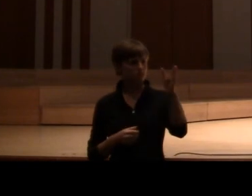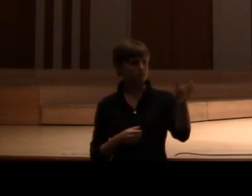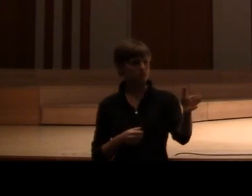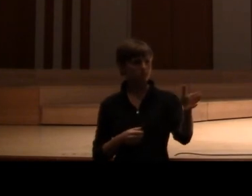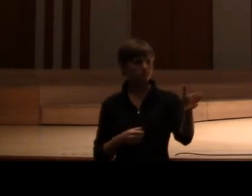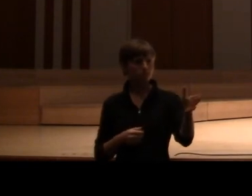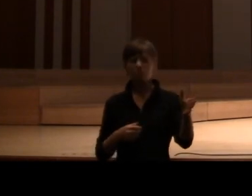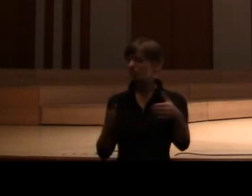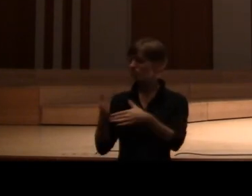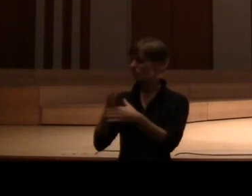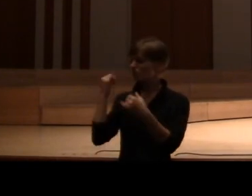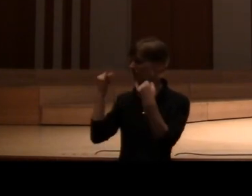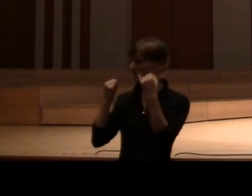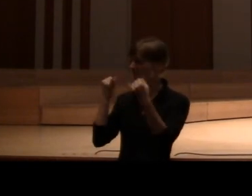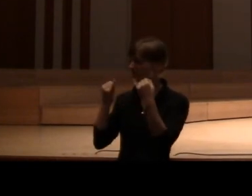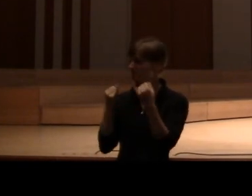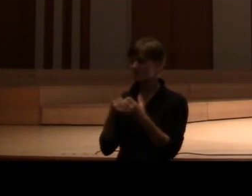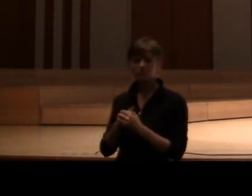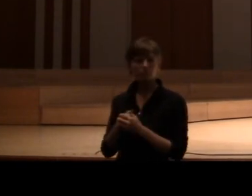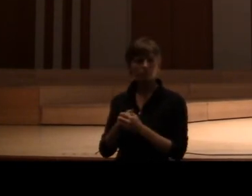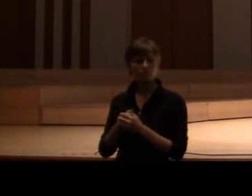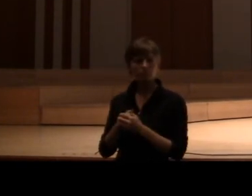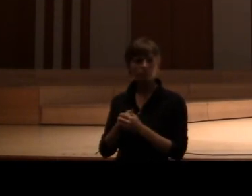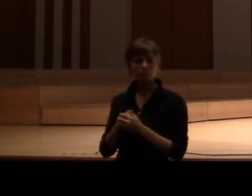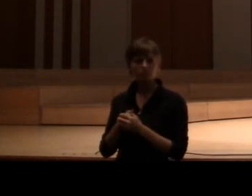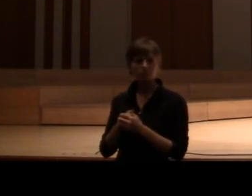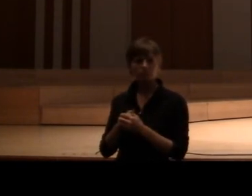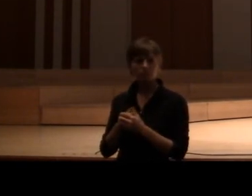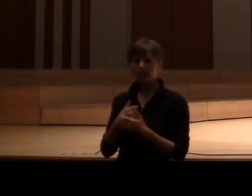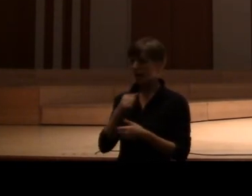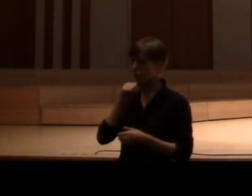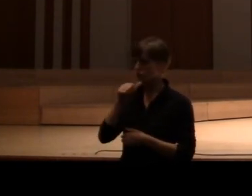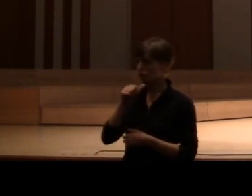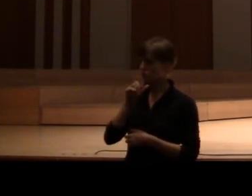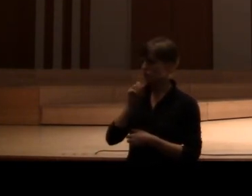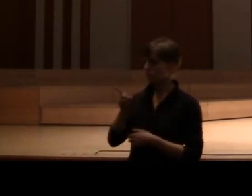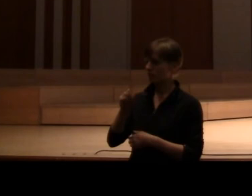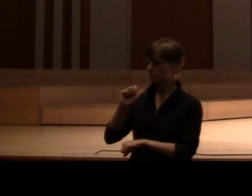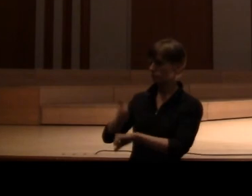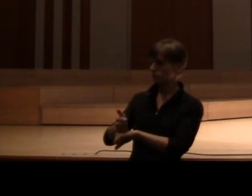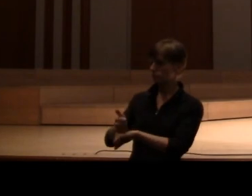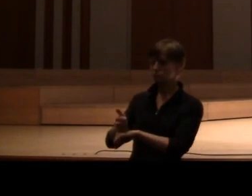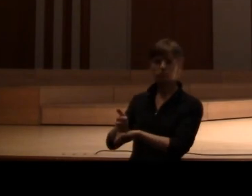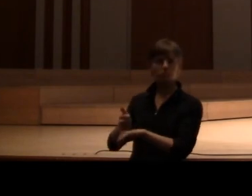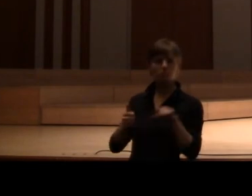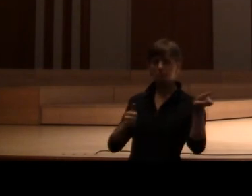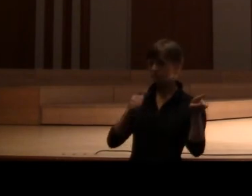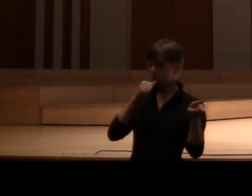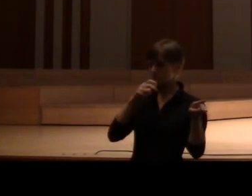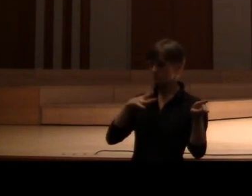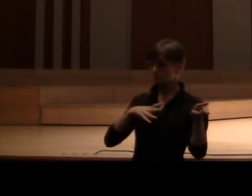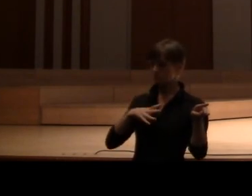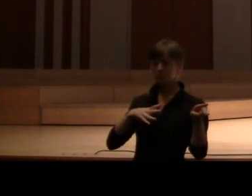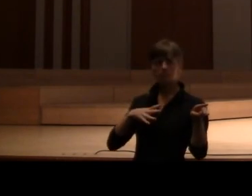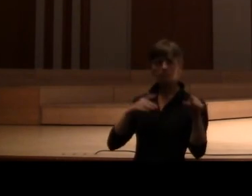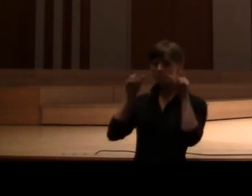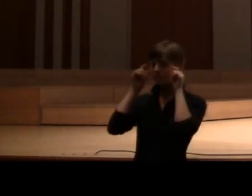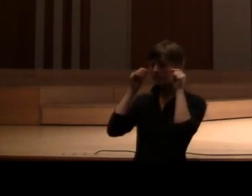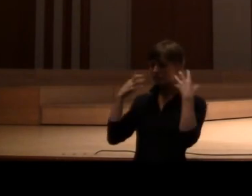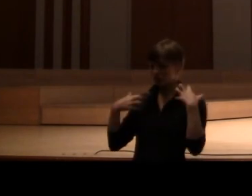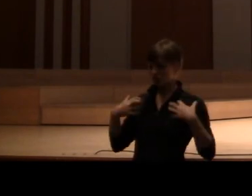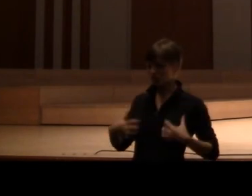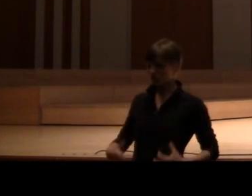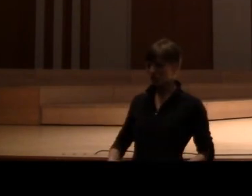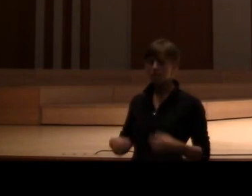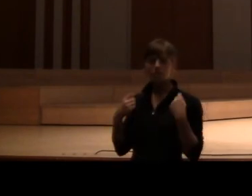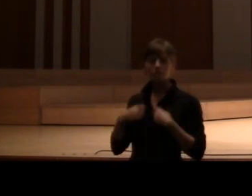They share ideas, and I don't really set them with one book. I get let them have a book that interests them, and then if somebody's interested